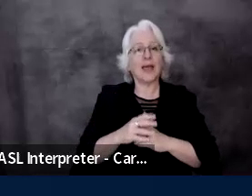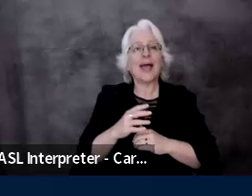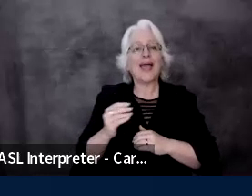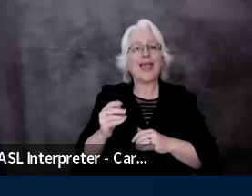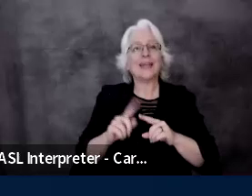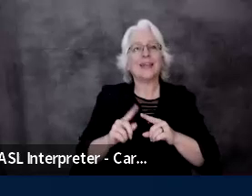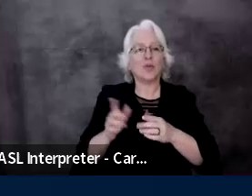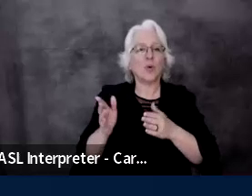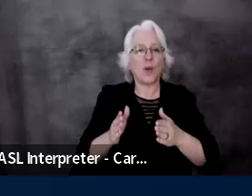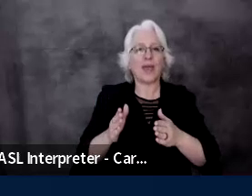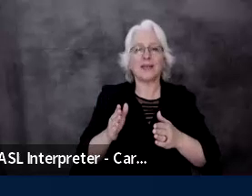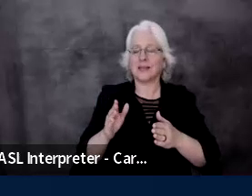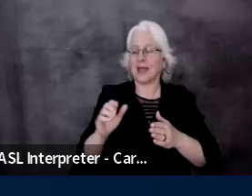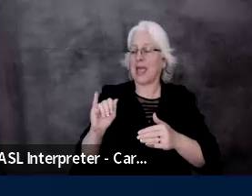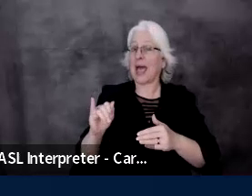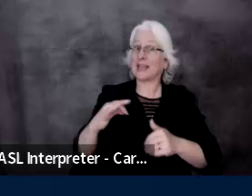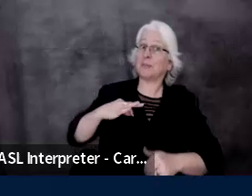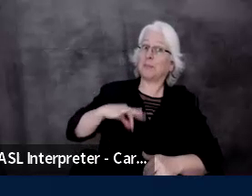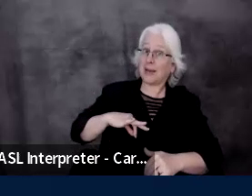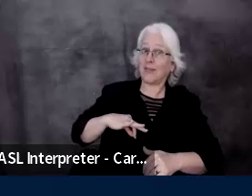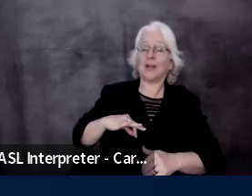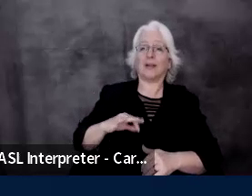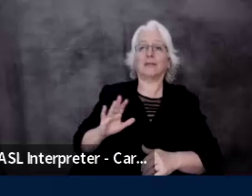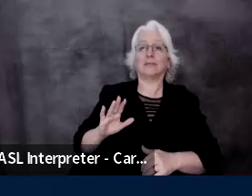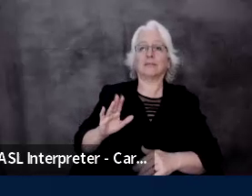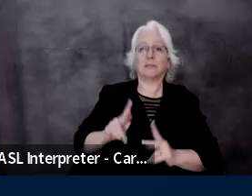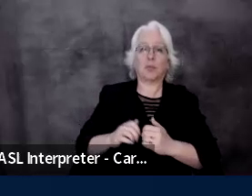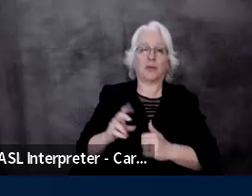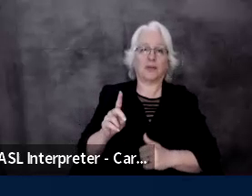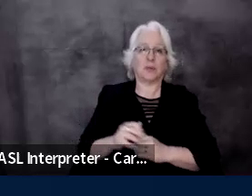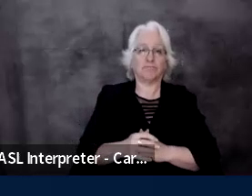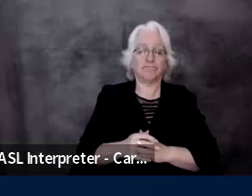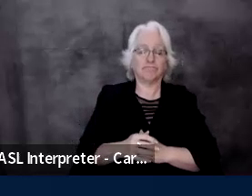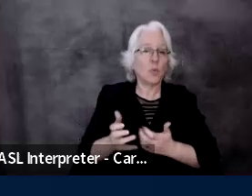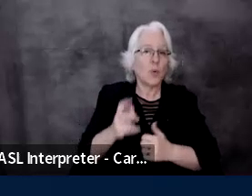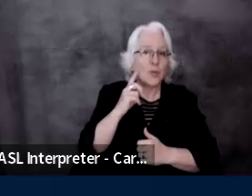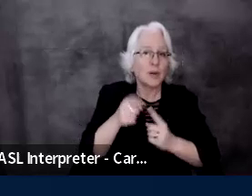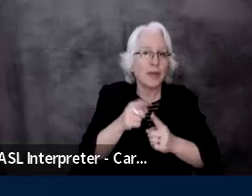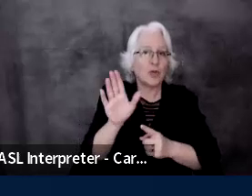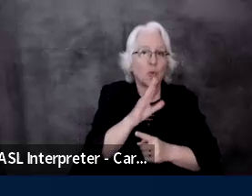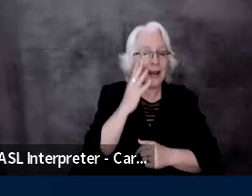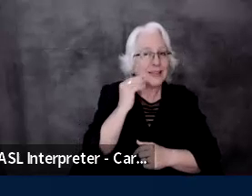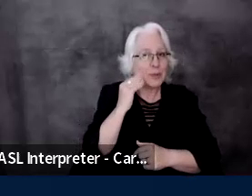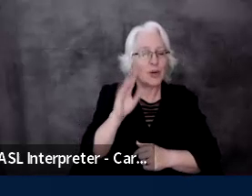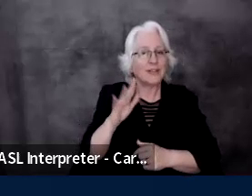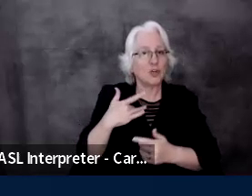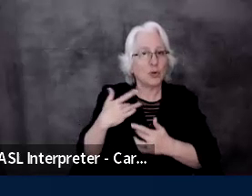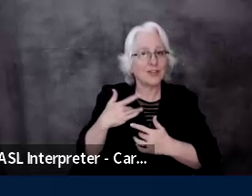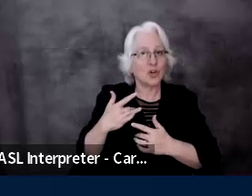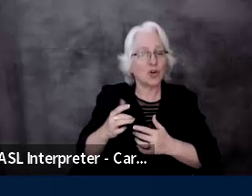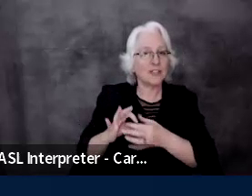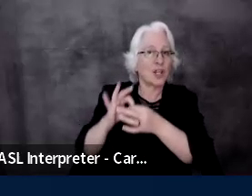also benefited people with disabilities. We want to hear about your experiences and concerns related to